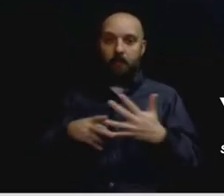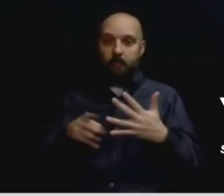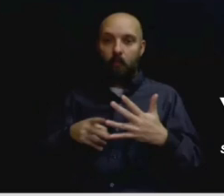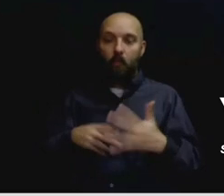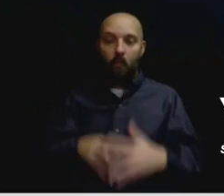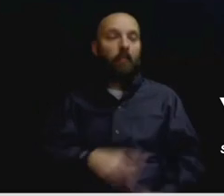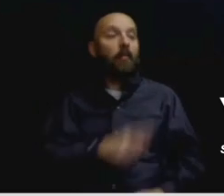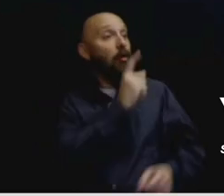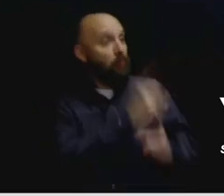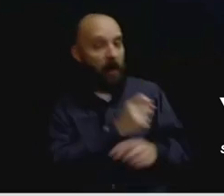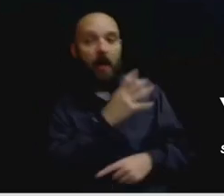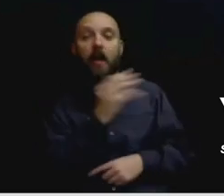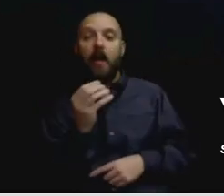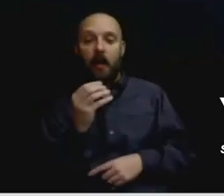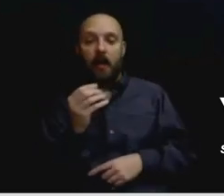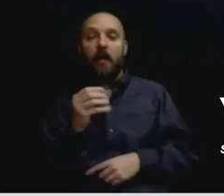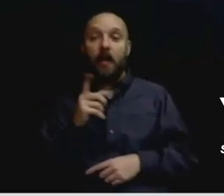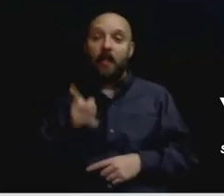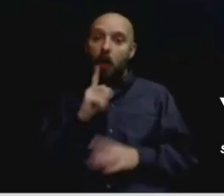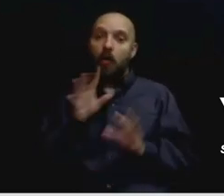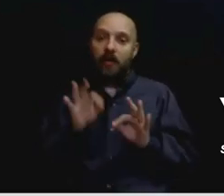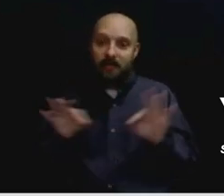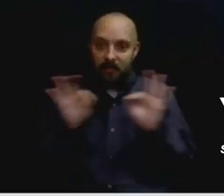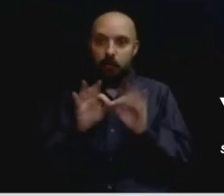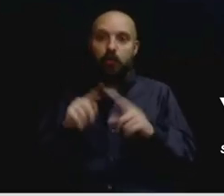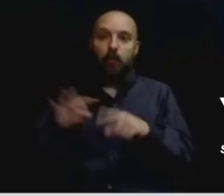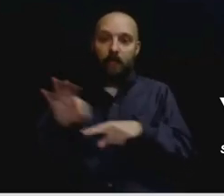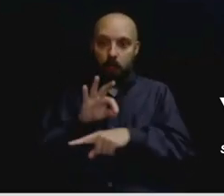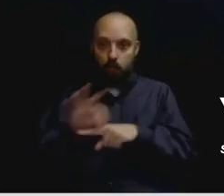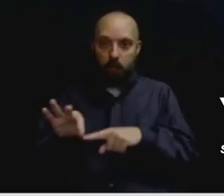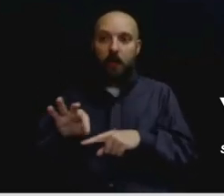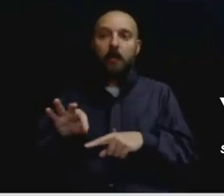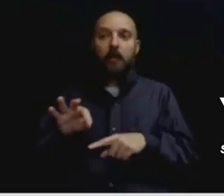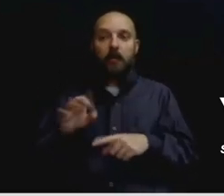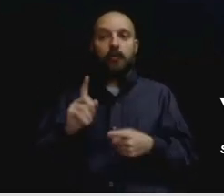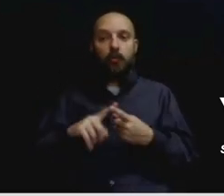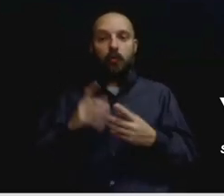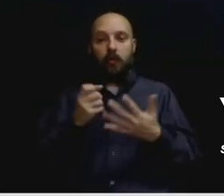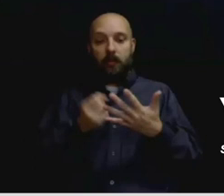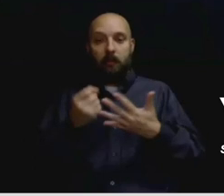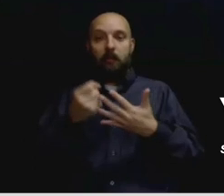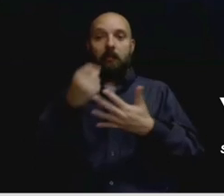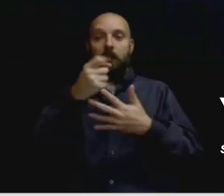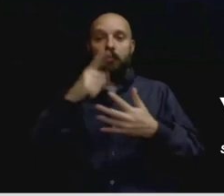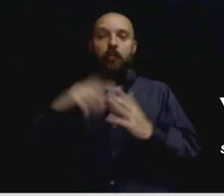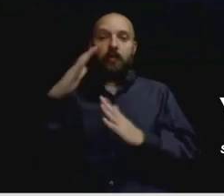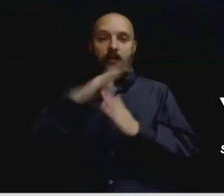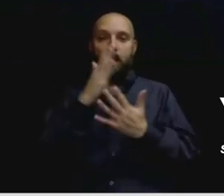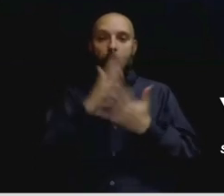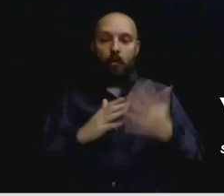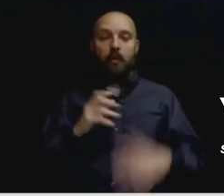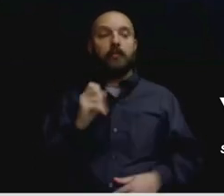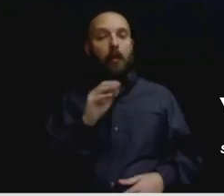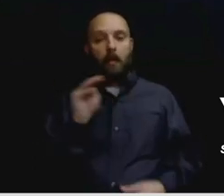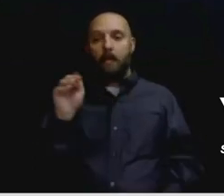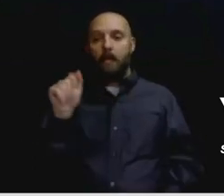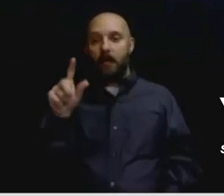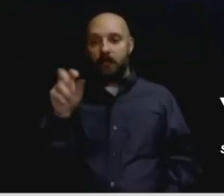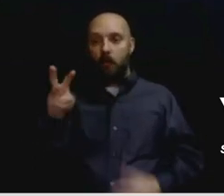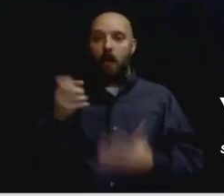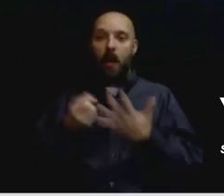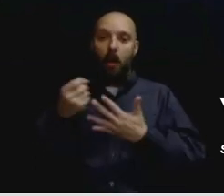Right, and they're essential to functioning in order to get to the top part. Yeah, and so Maslow's hierarchy talks about how